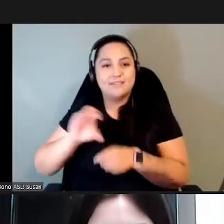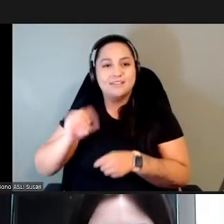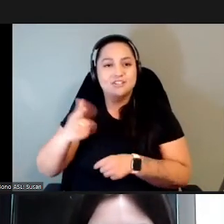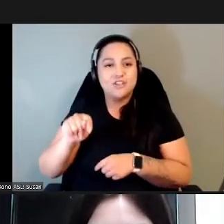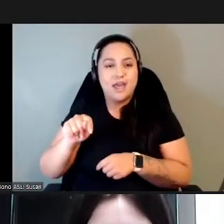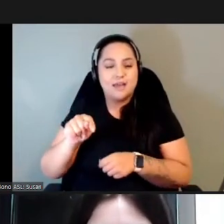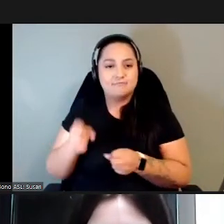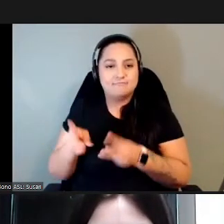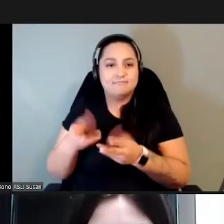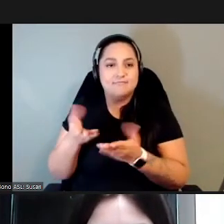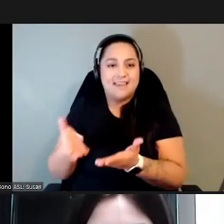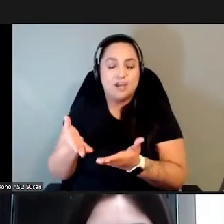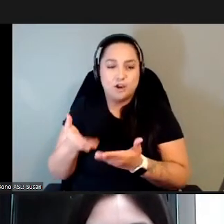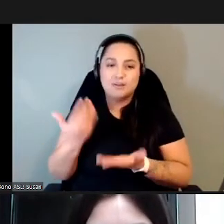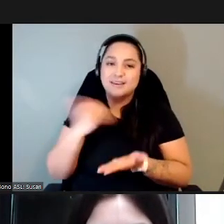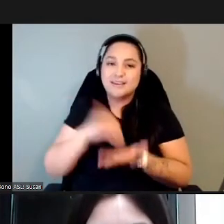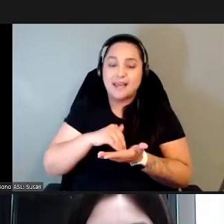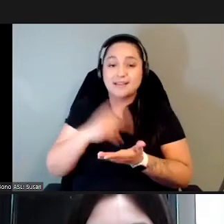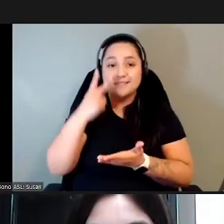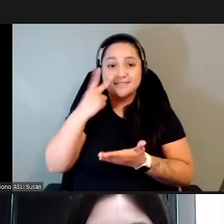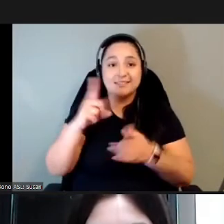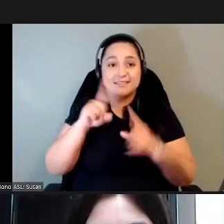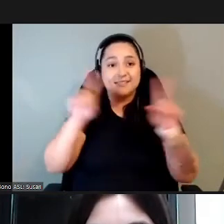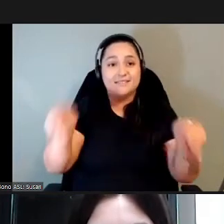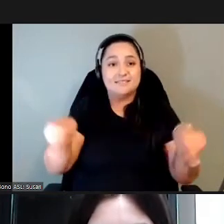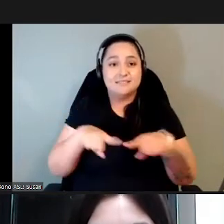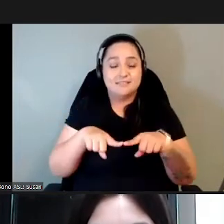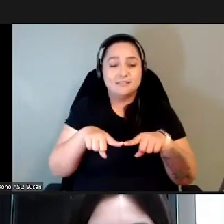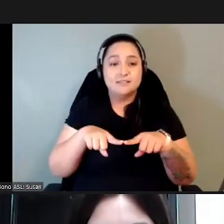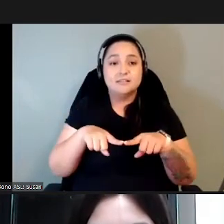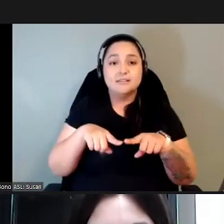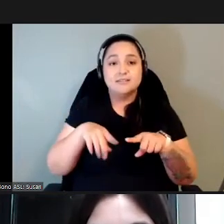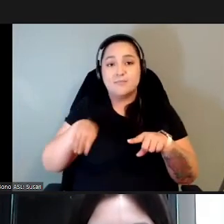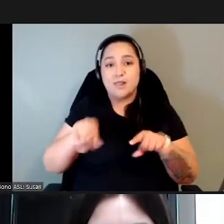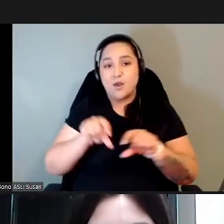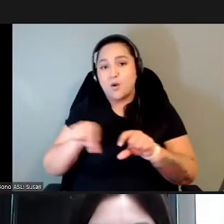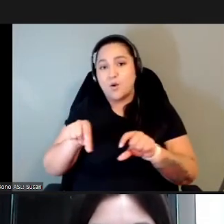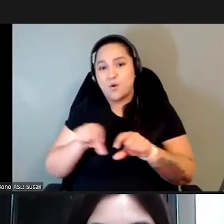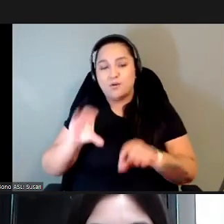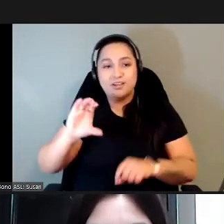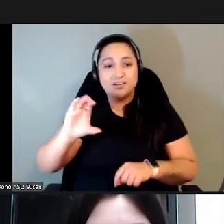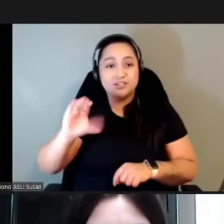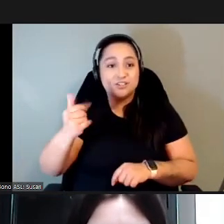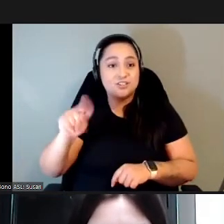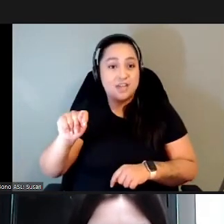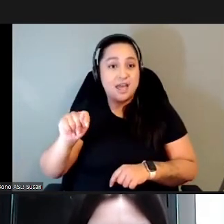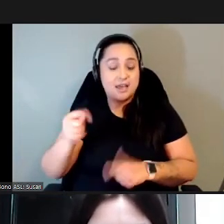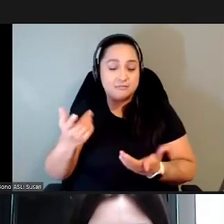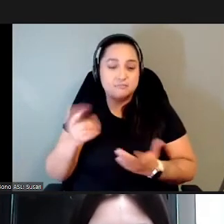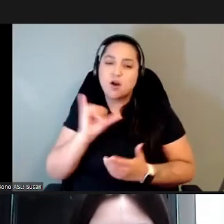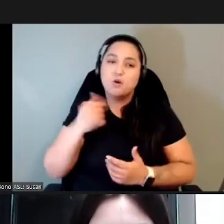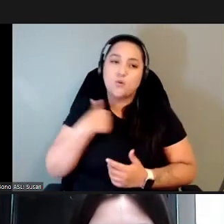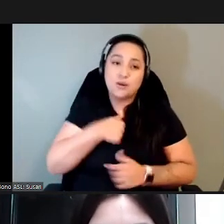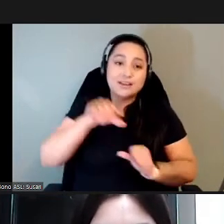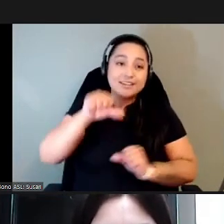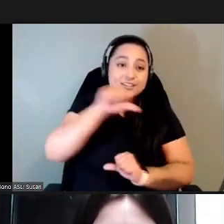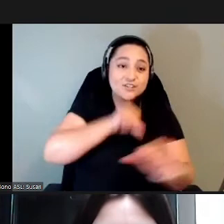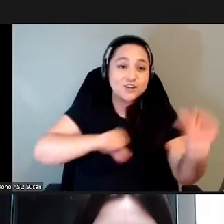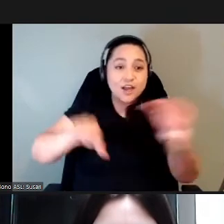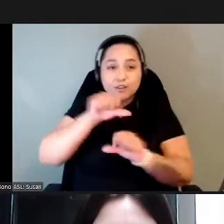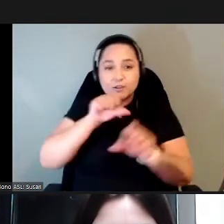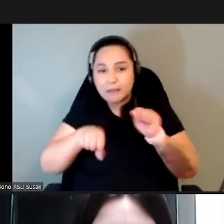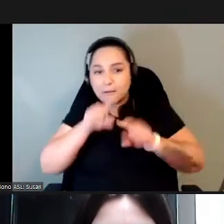the live stream. And we can also ask each other questions if you have questions for each other.